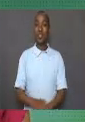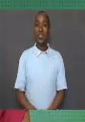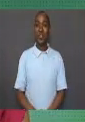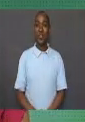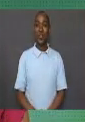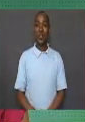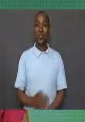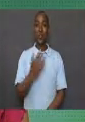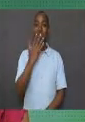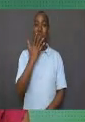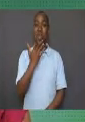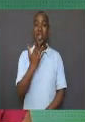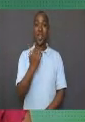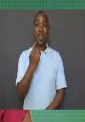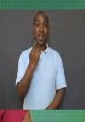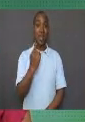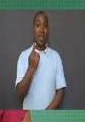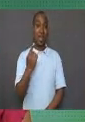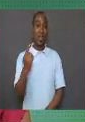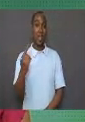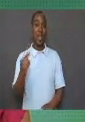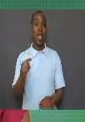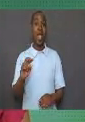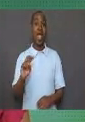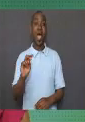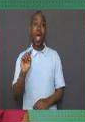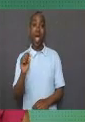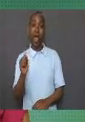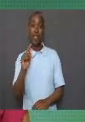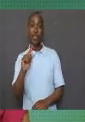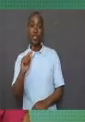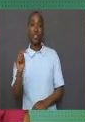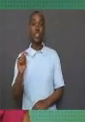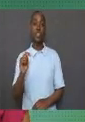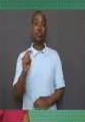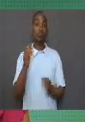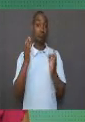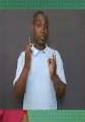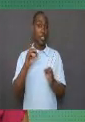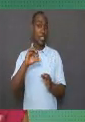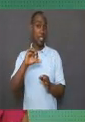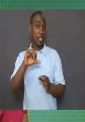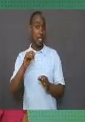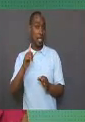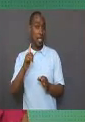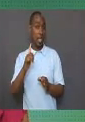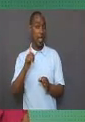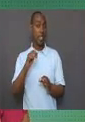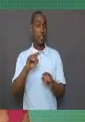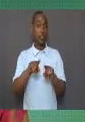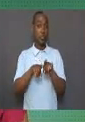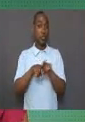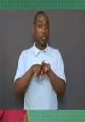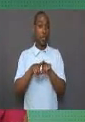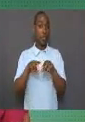Blood with a particular antigen must be mixed with blood that contains